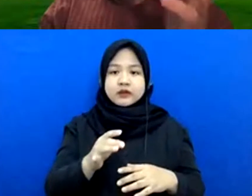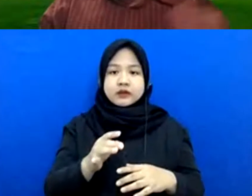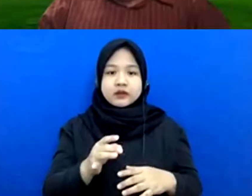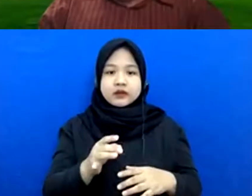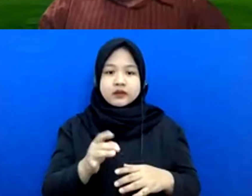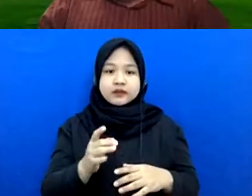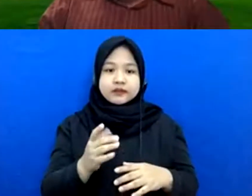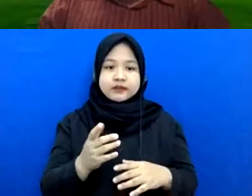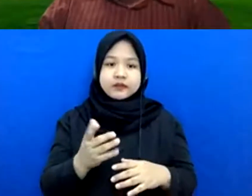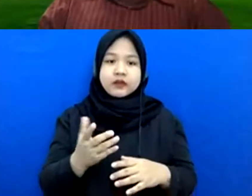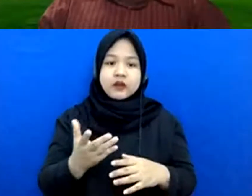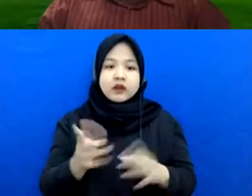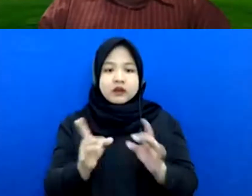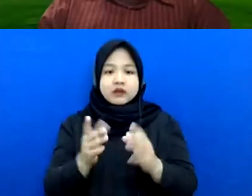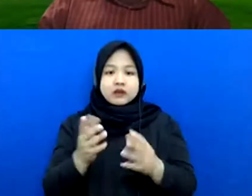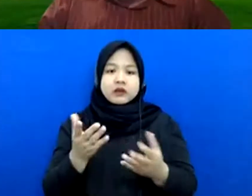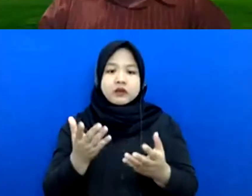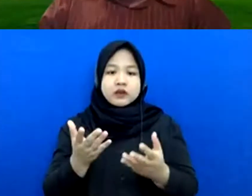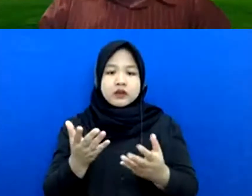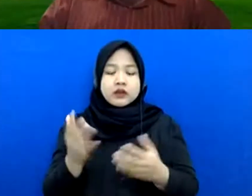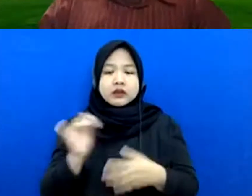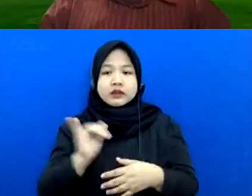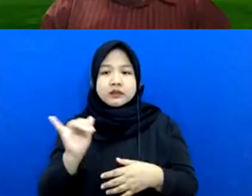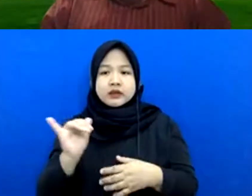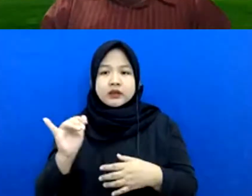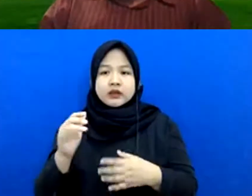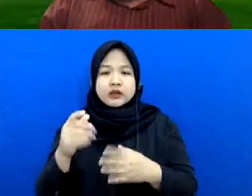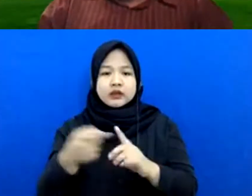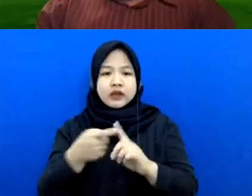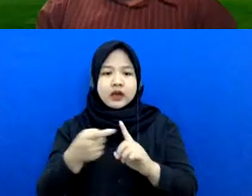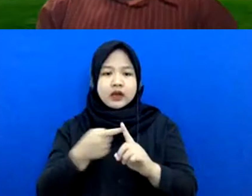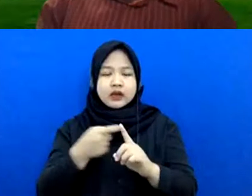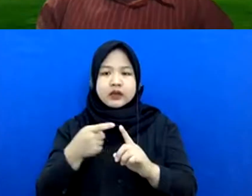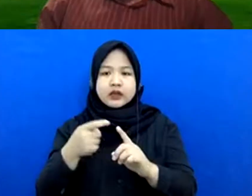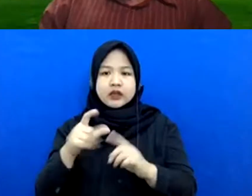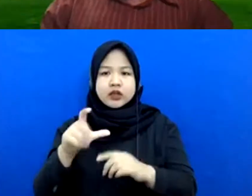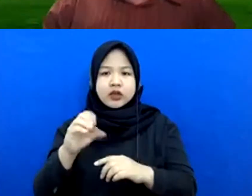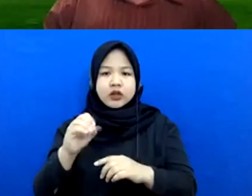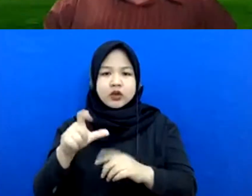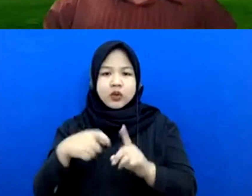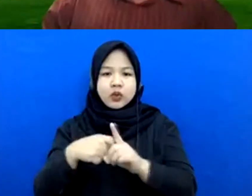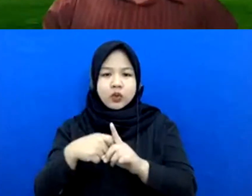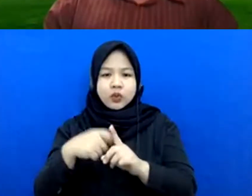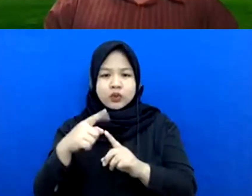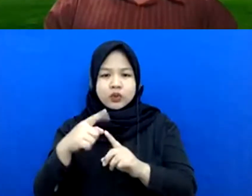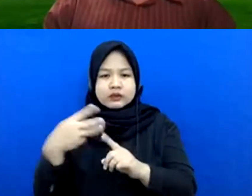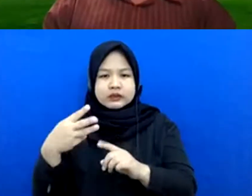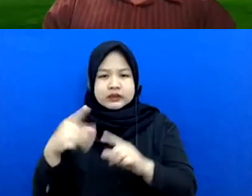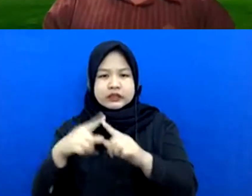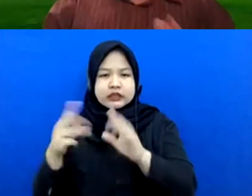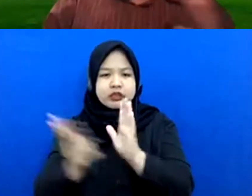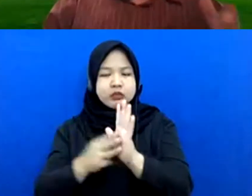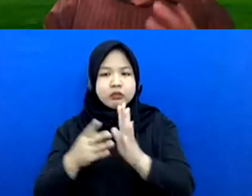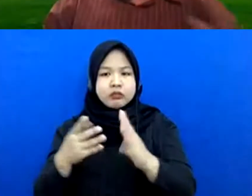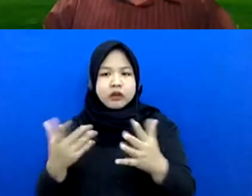article by Roger Slee and Marnie Best and Tim Corcoran, I think it is, which it's really